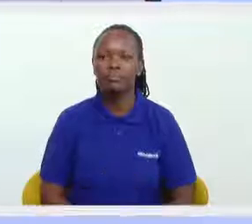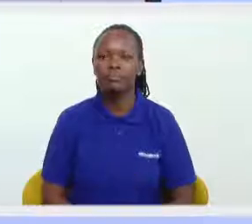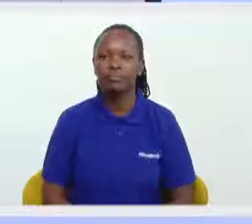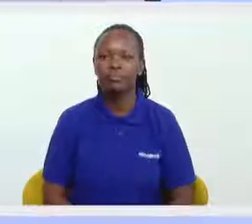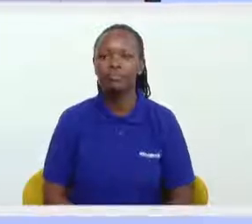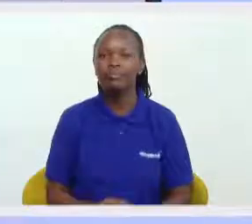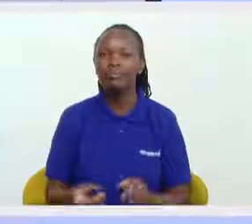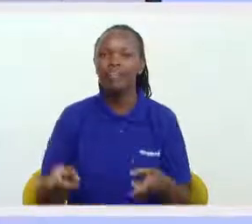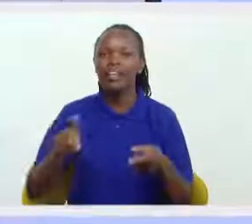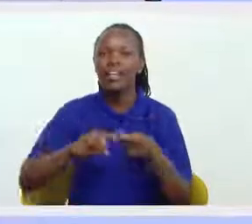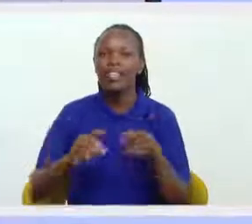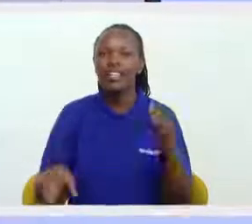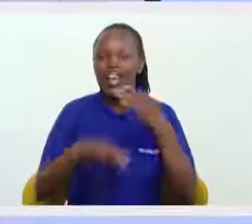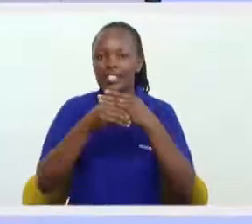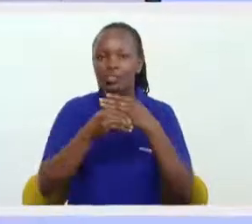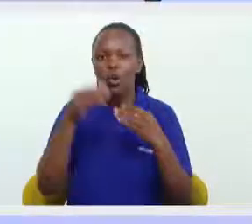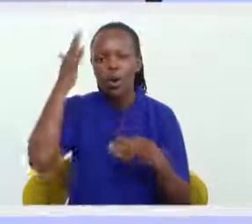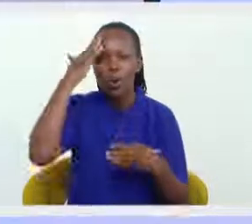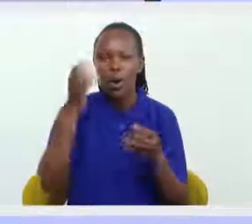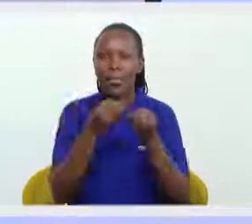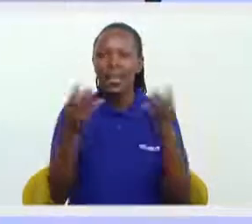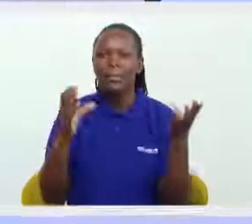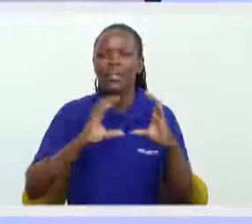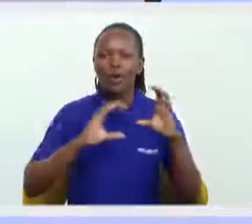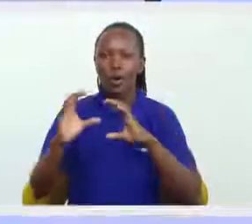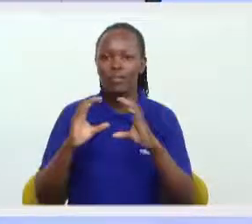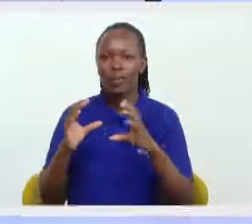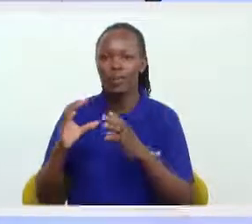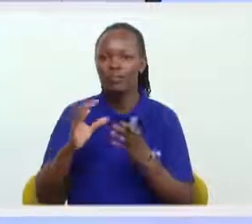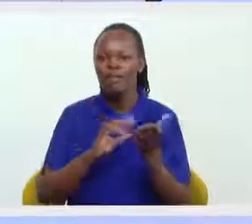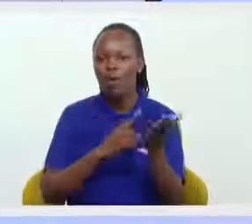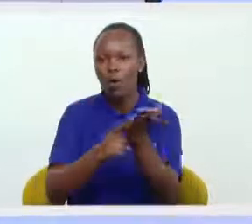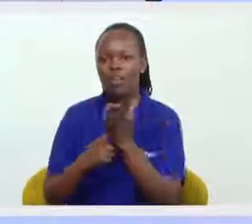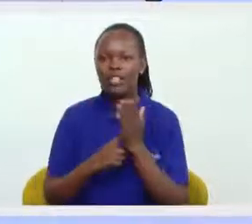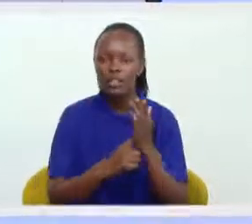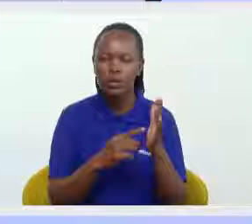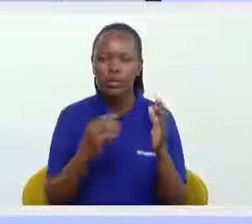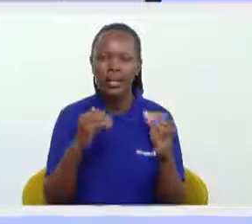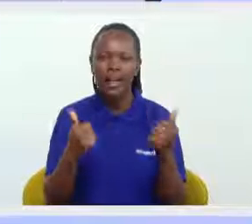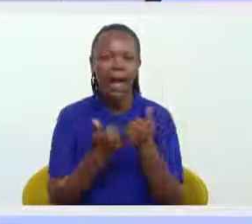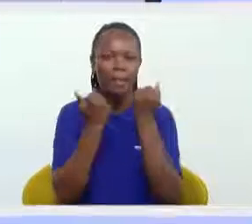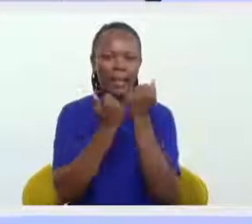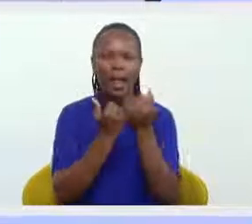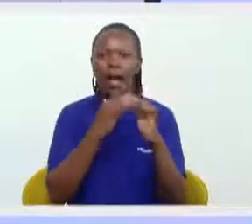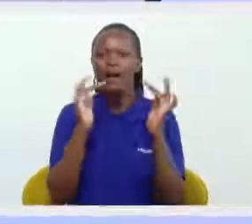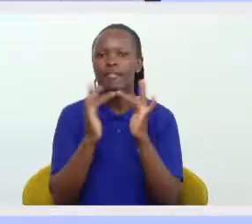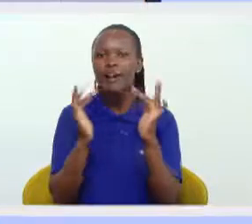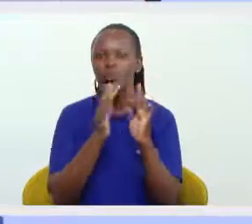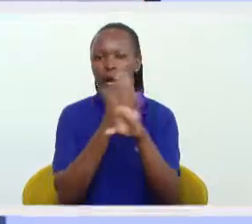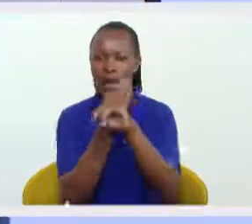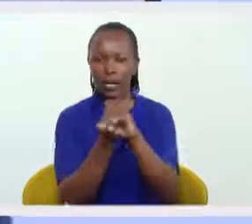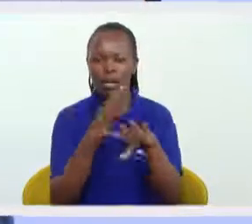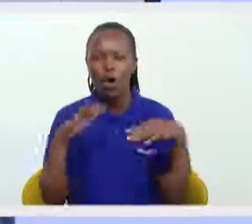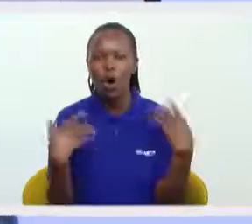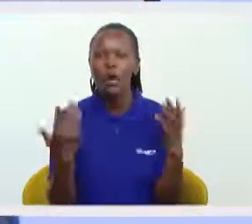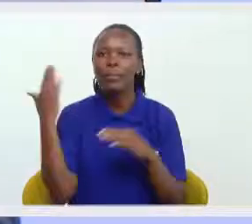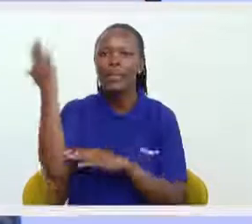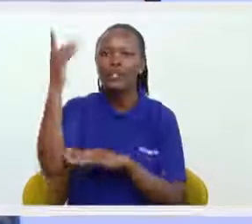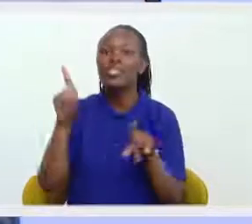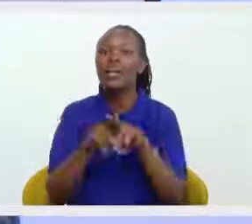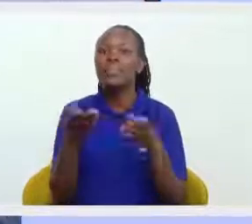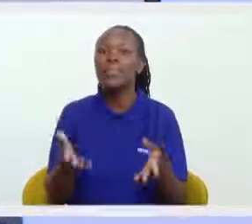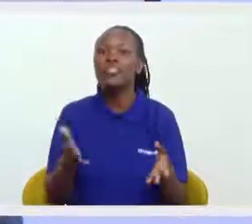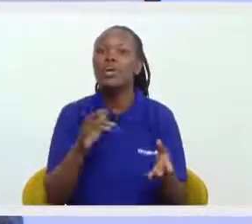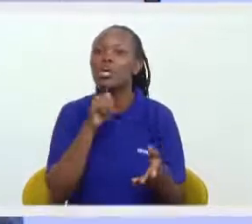In addition, as we know, many conversations which occur virtually in the real world or in presentations like this one don't